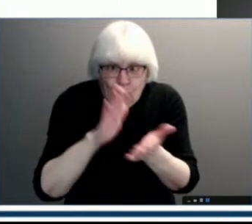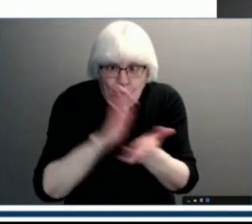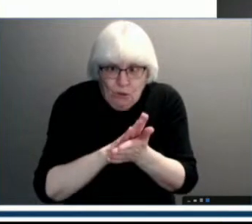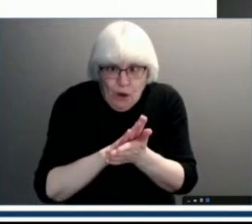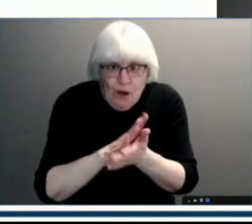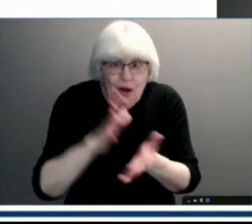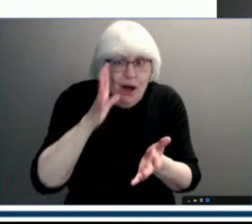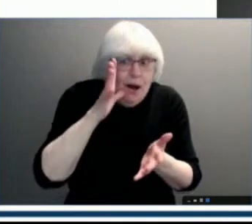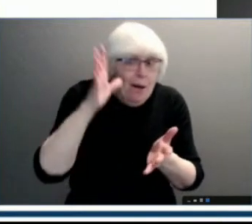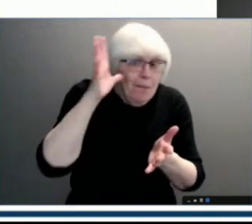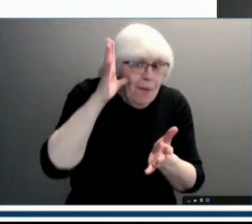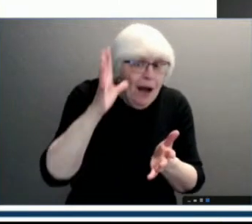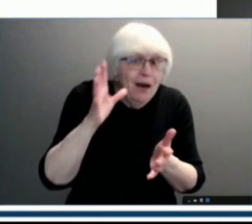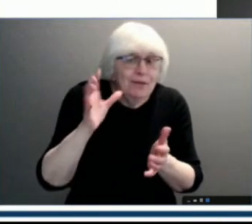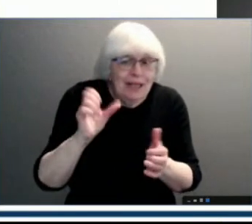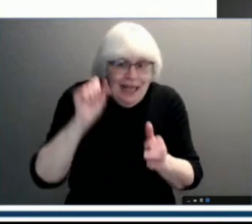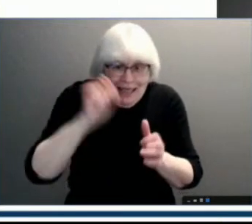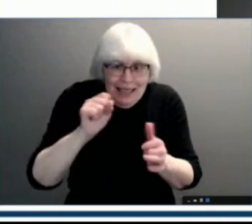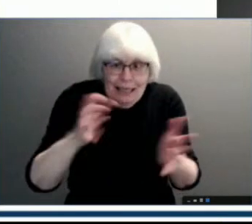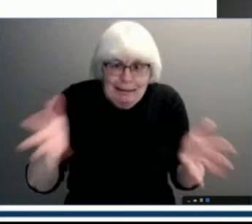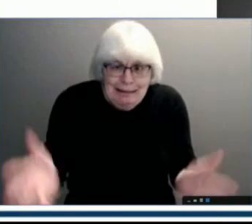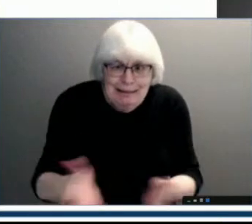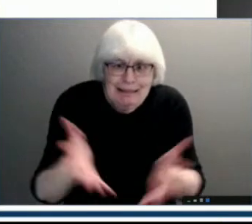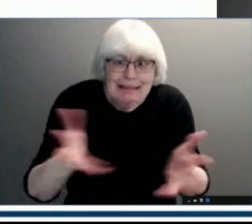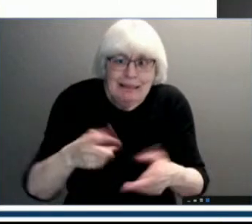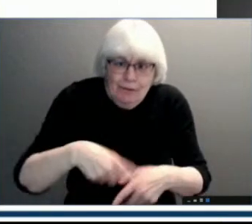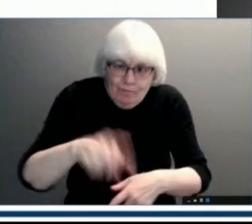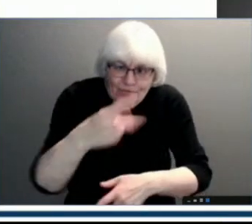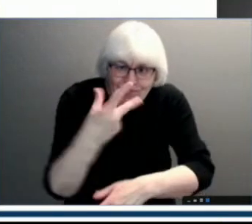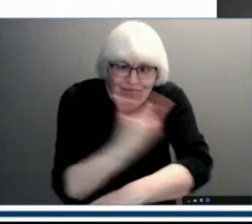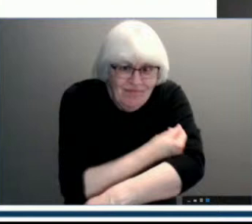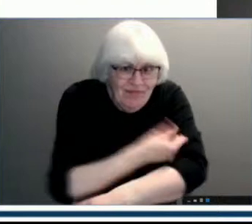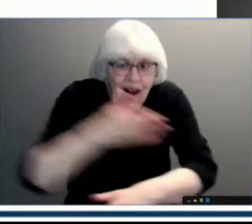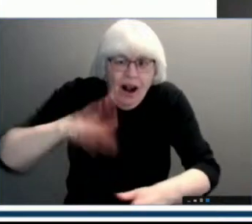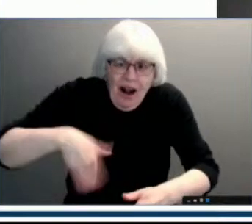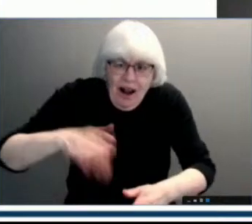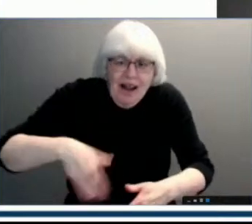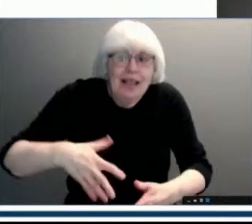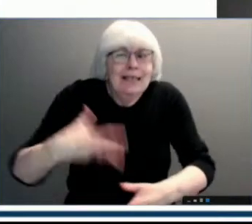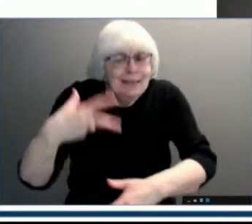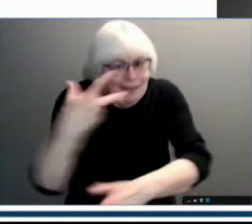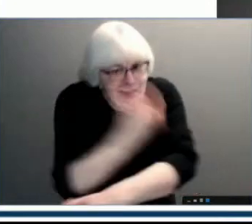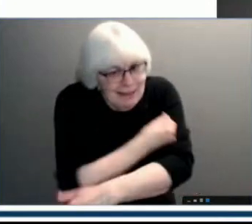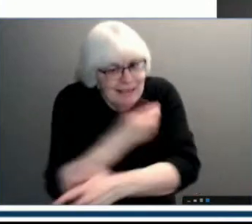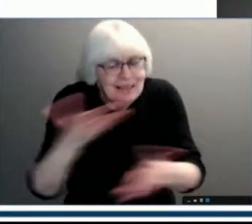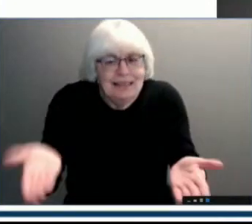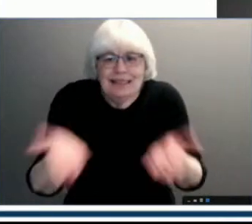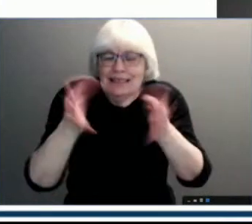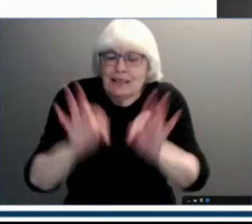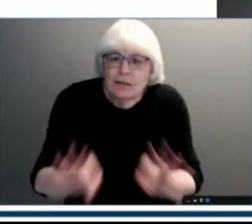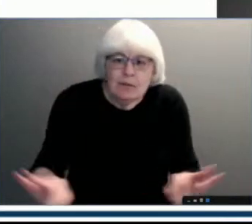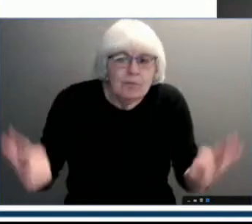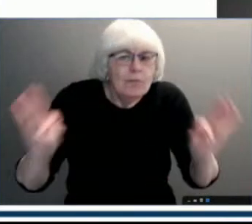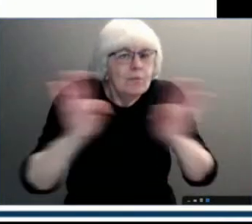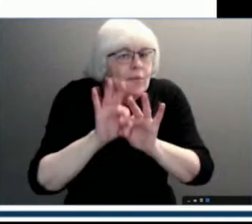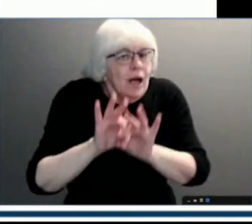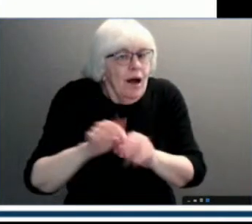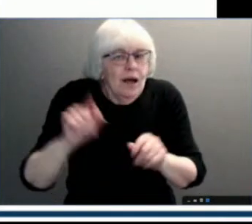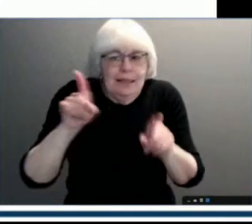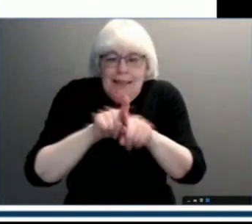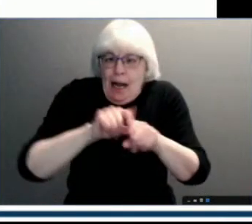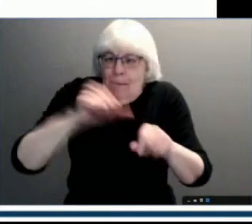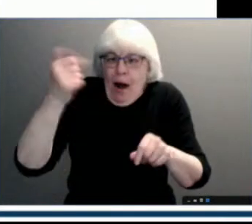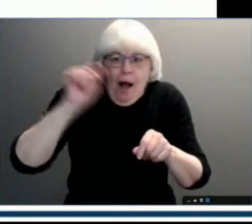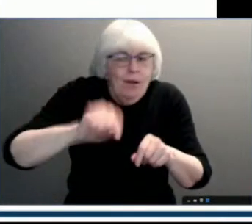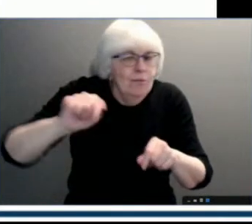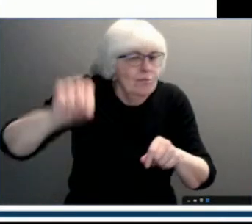get them their first dose if they haven't already gotten it. Critically important to get them immunized like everybody else.